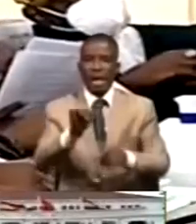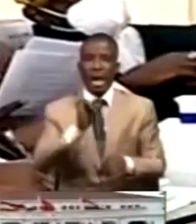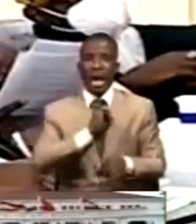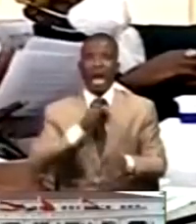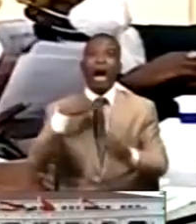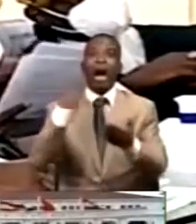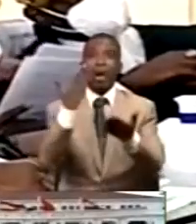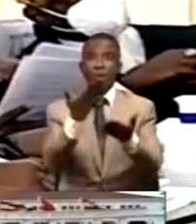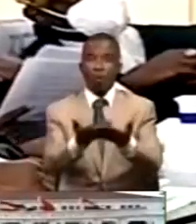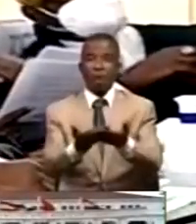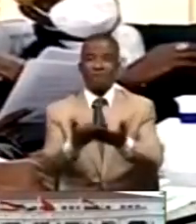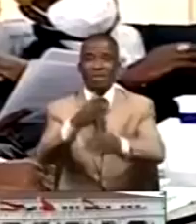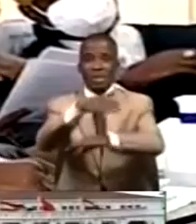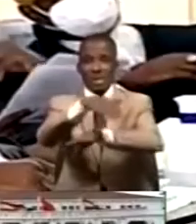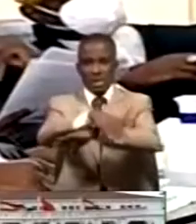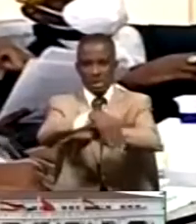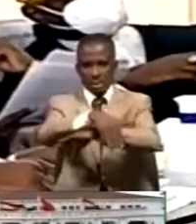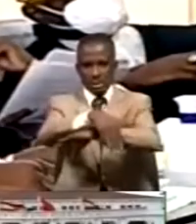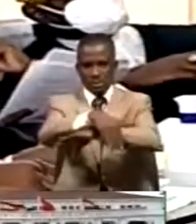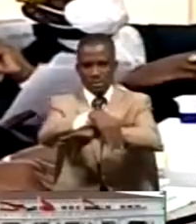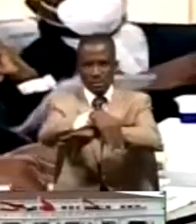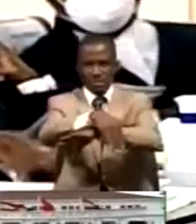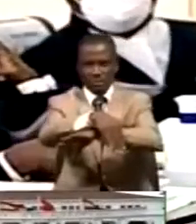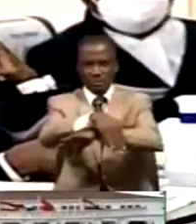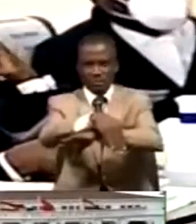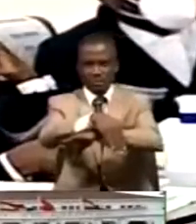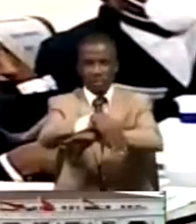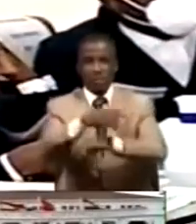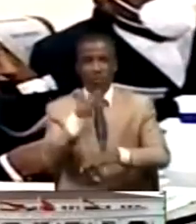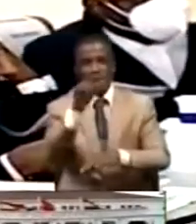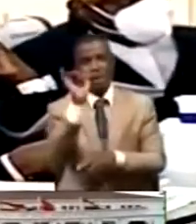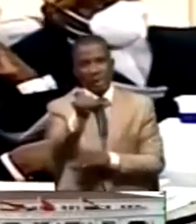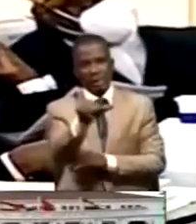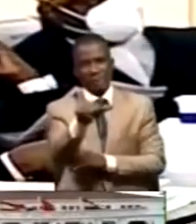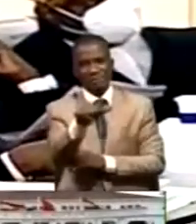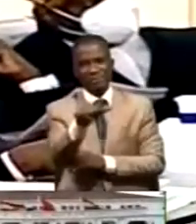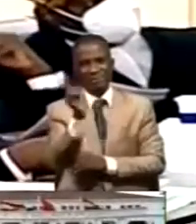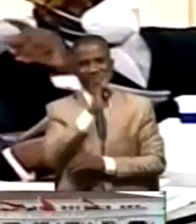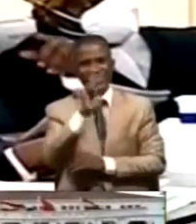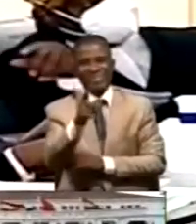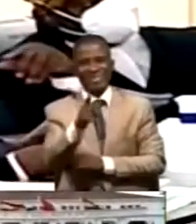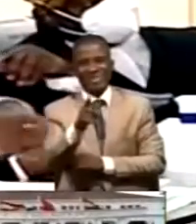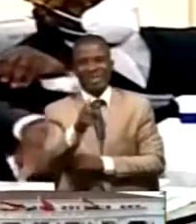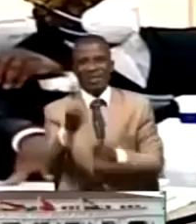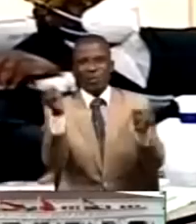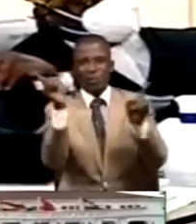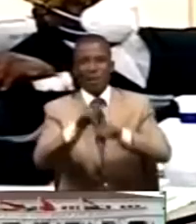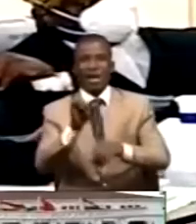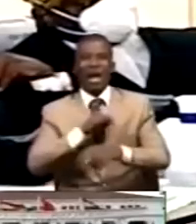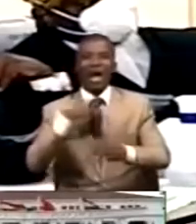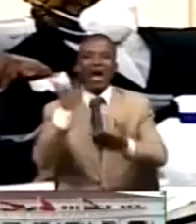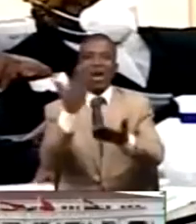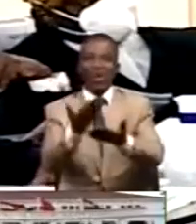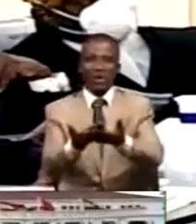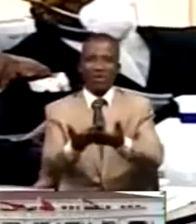on the 9th, you said so, that when I arrived on the 9th,